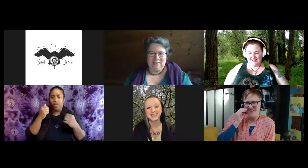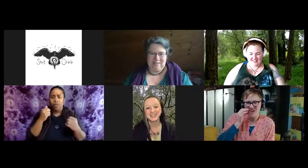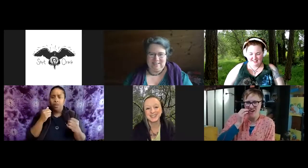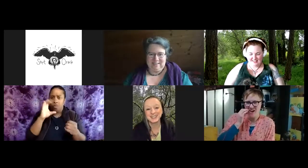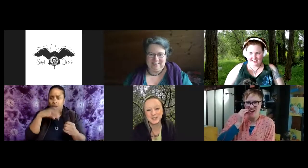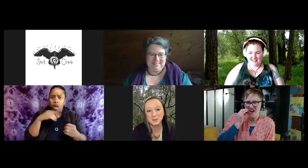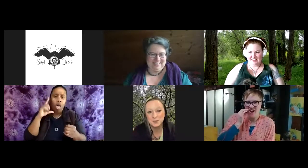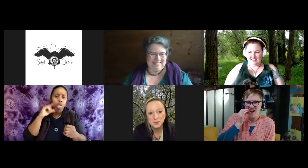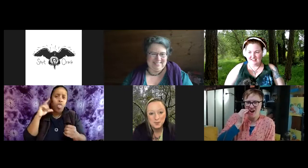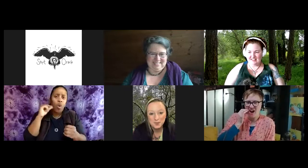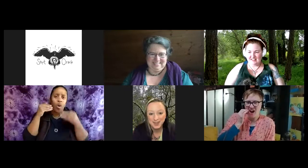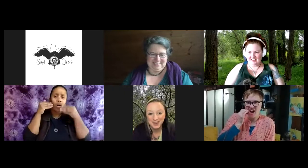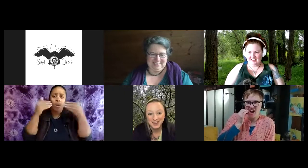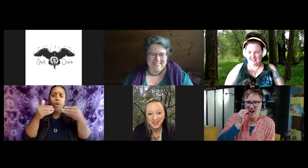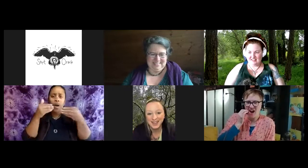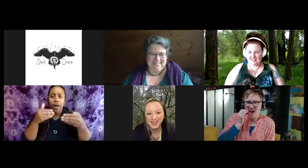right, Lauren, go ahead.